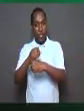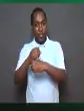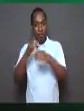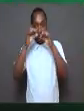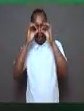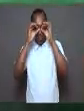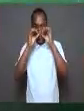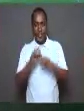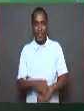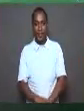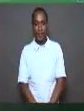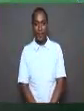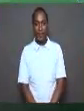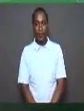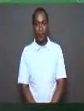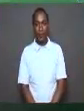lens.